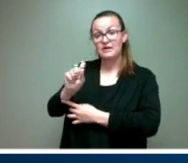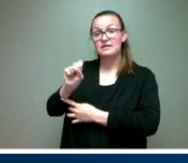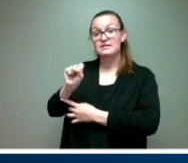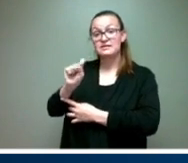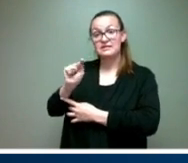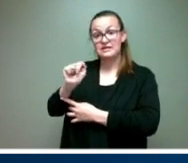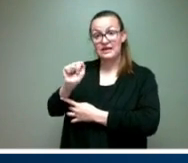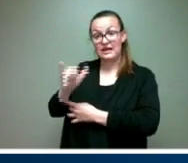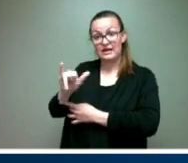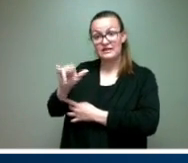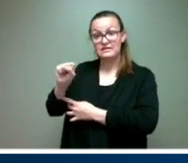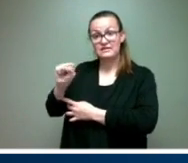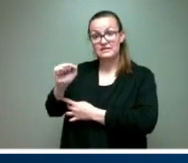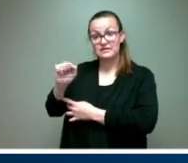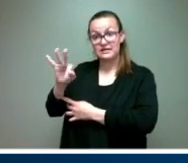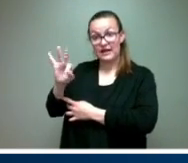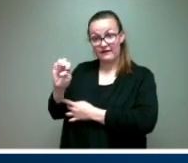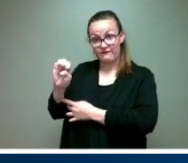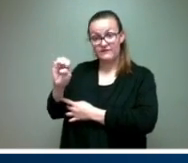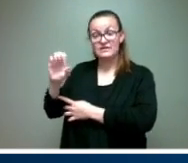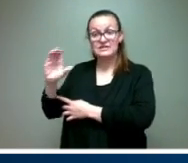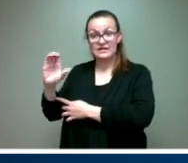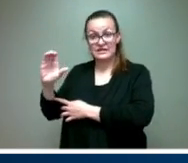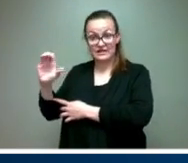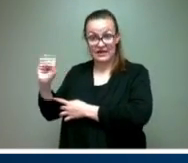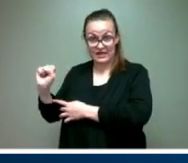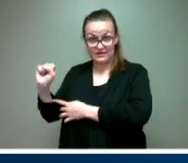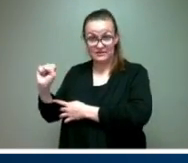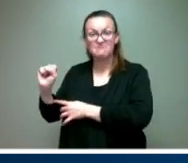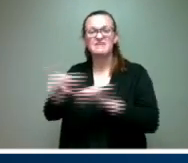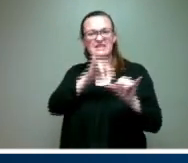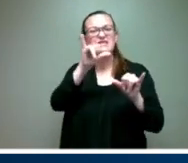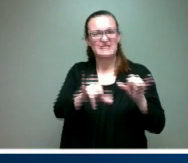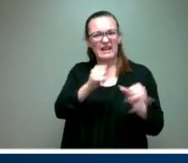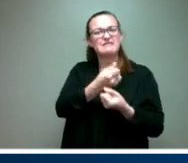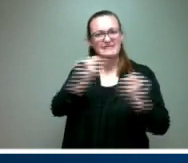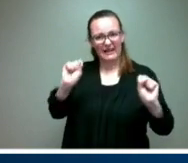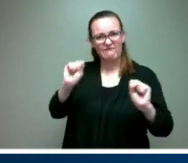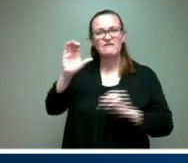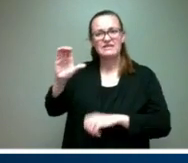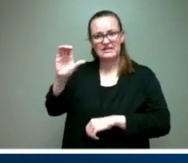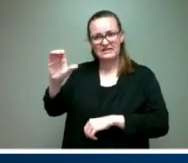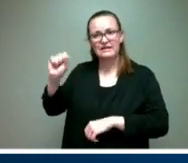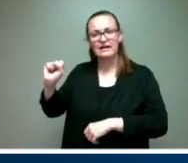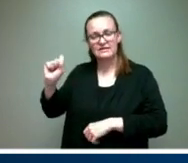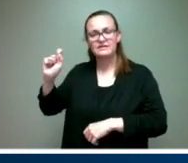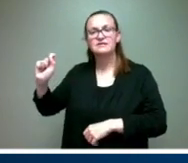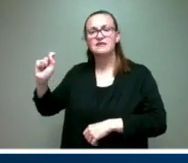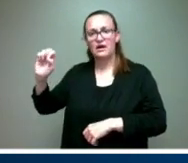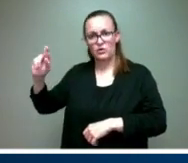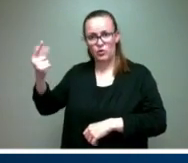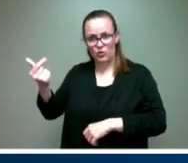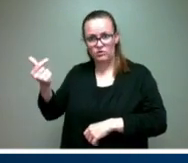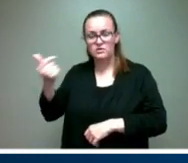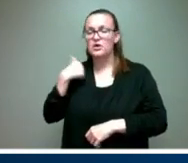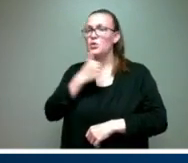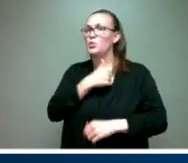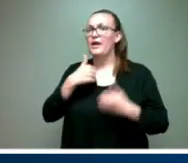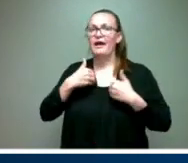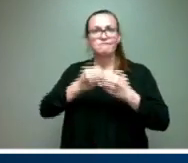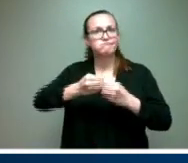www.staysafeccs.org. We have contact information for over 100 different partners that are helping families